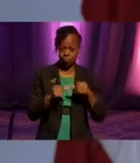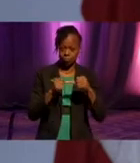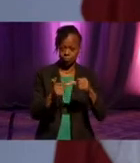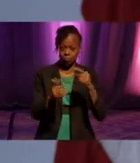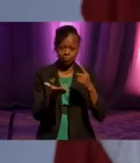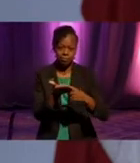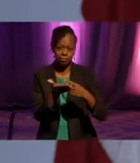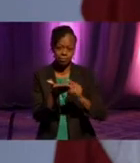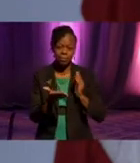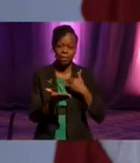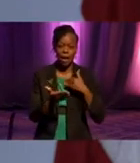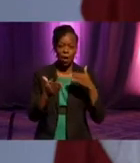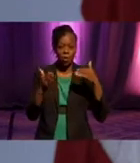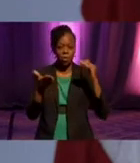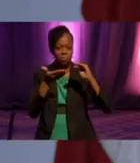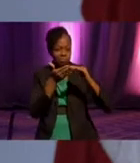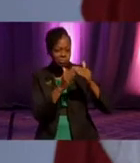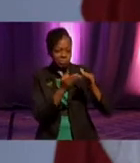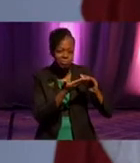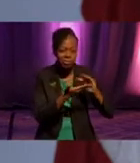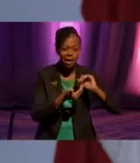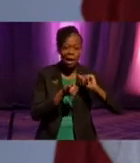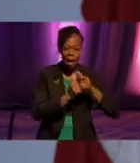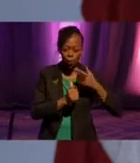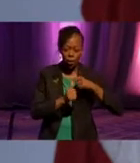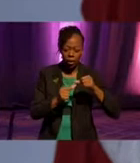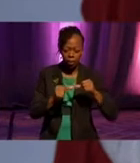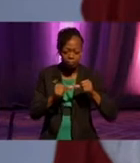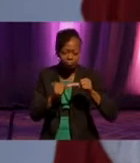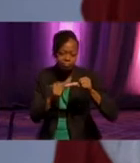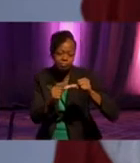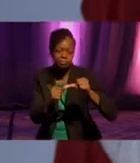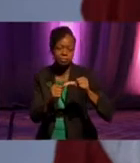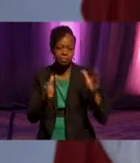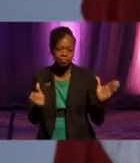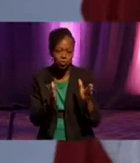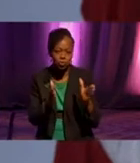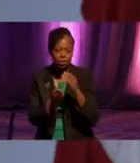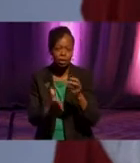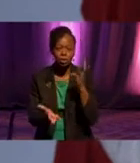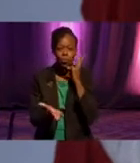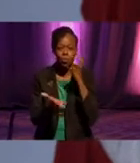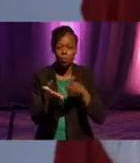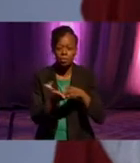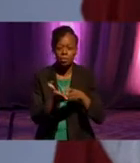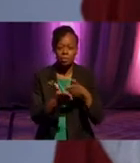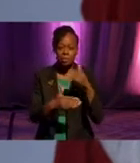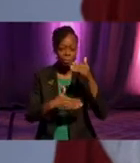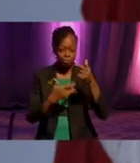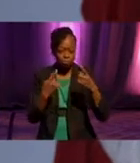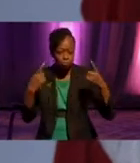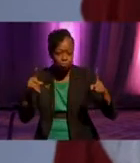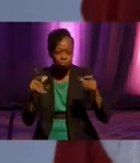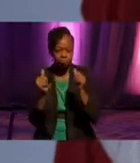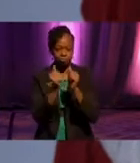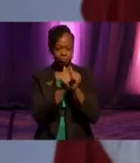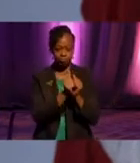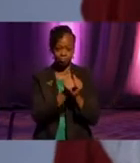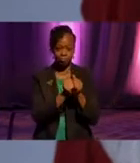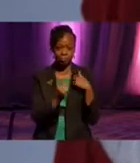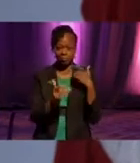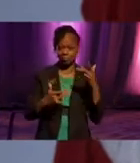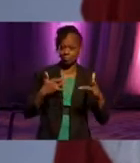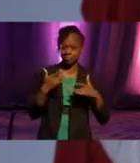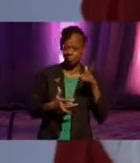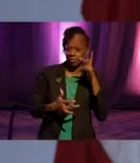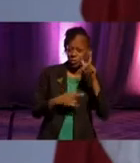and how our village can keep pushing us forward and we can witness progress together. I cannot wait to hear about the discussions that will come